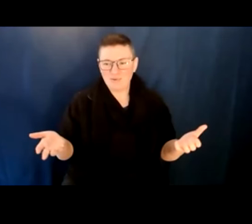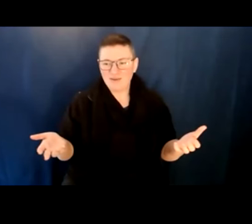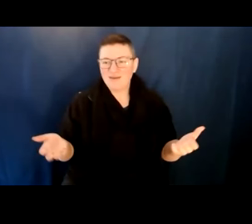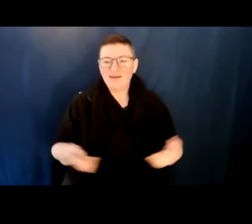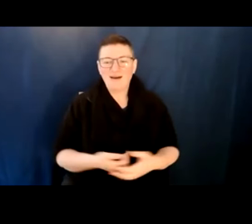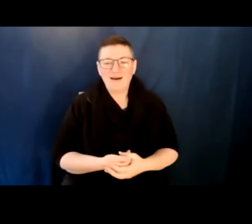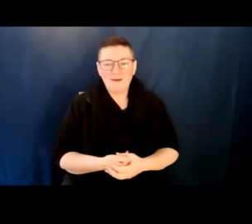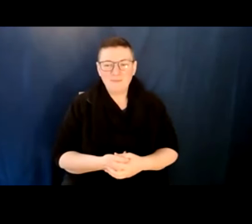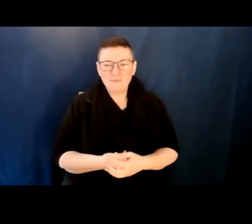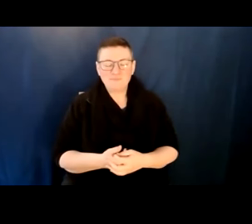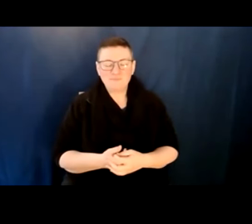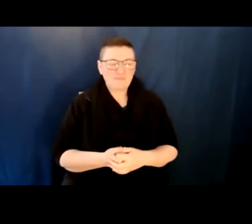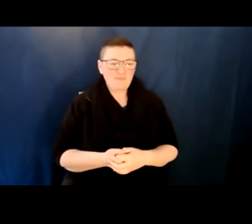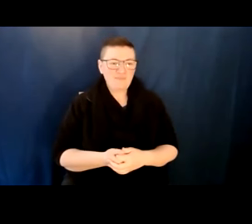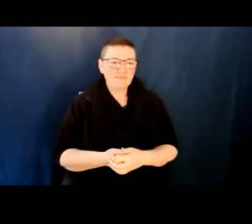stop?